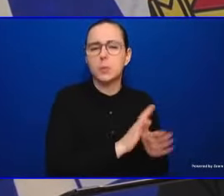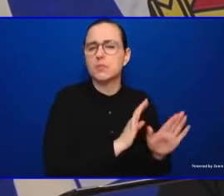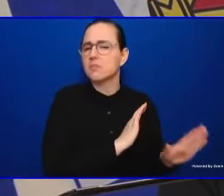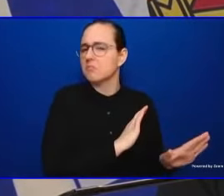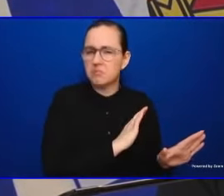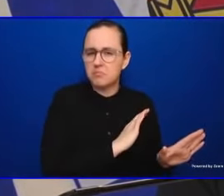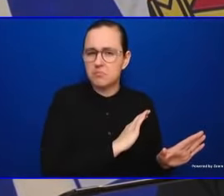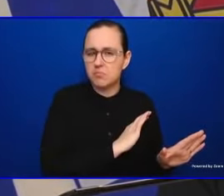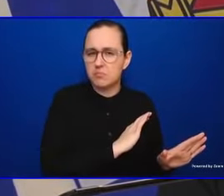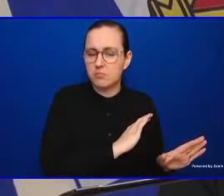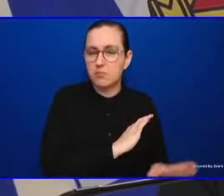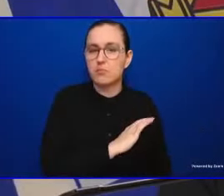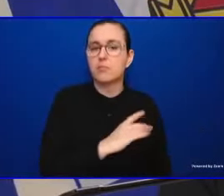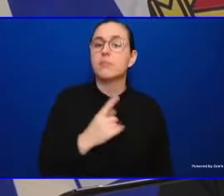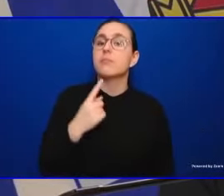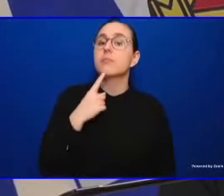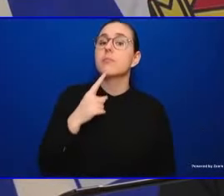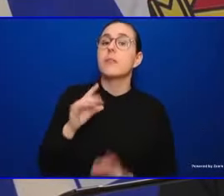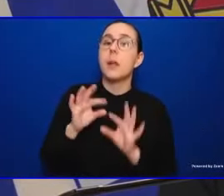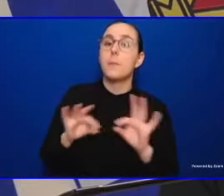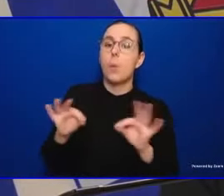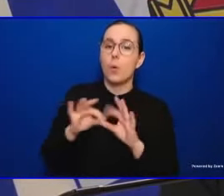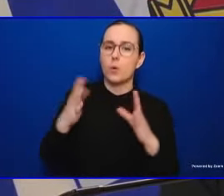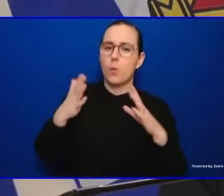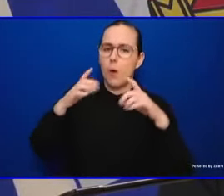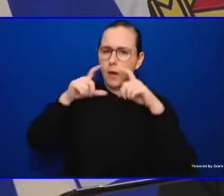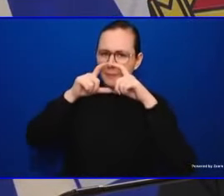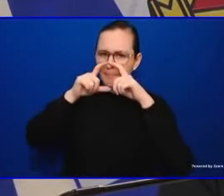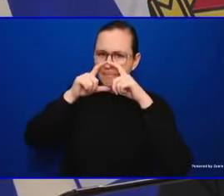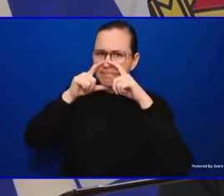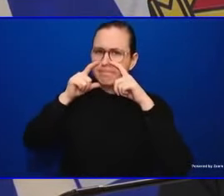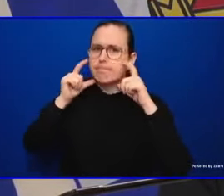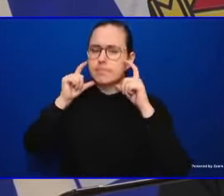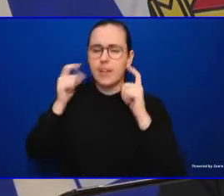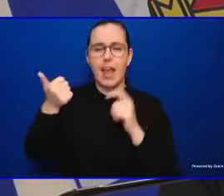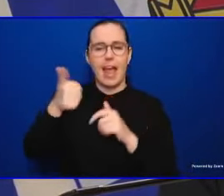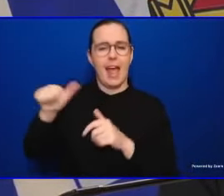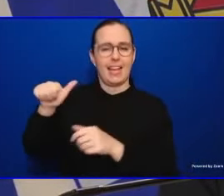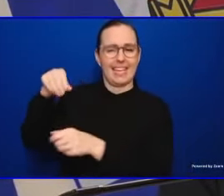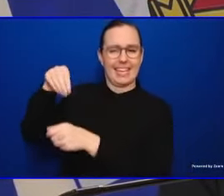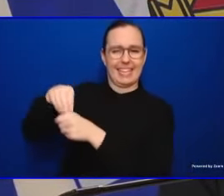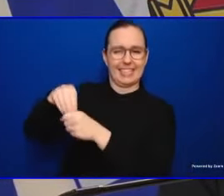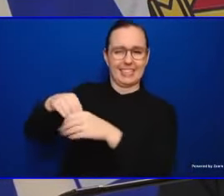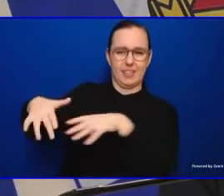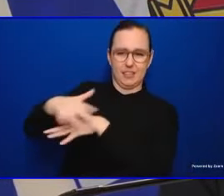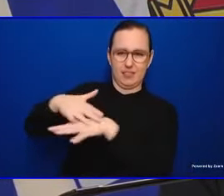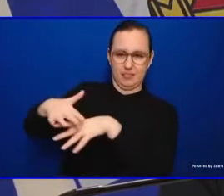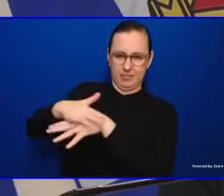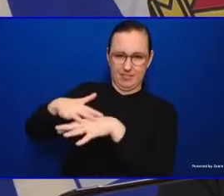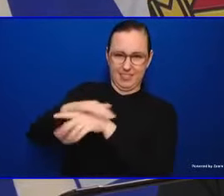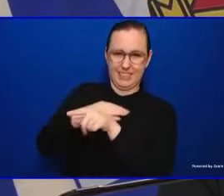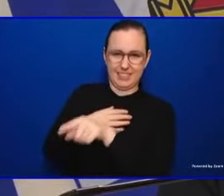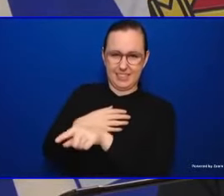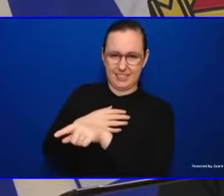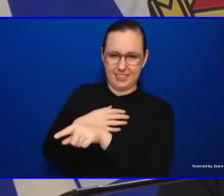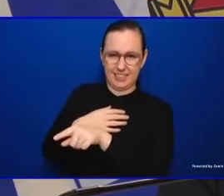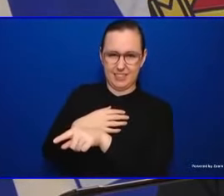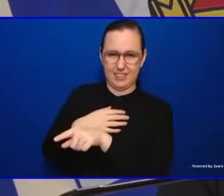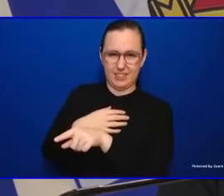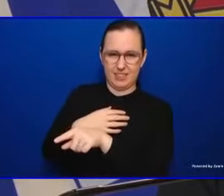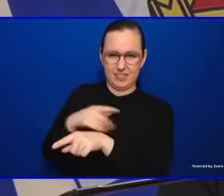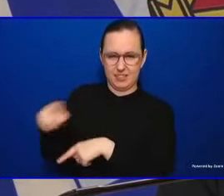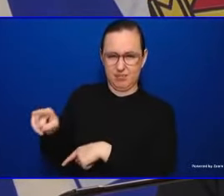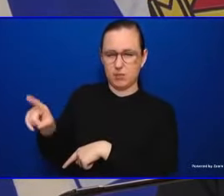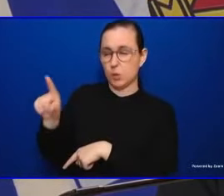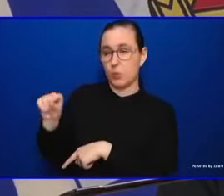And a 2010 peer review study showed more than 3/4 of people putting on a respirator for the